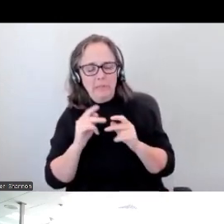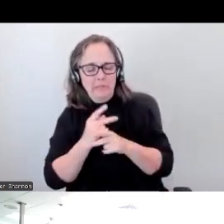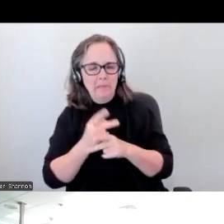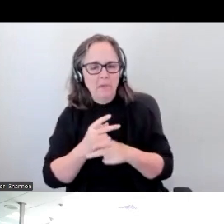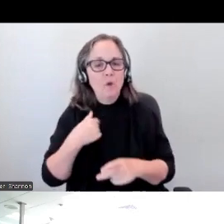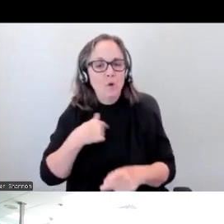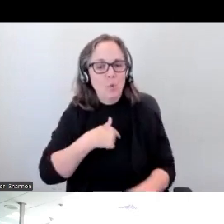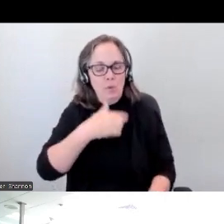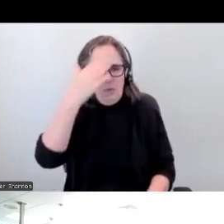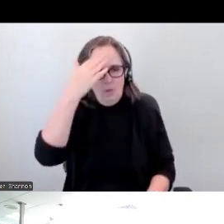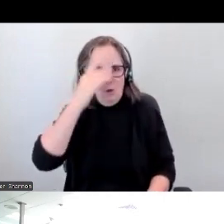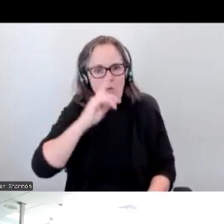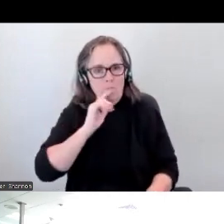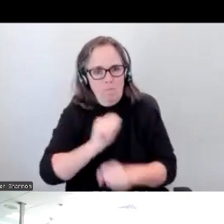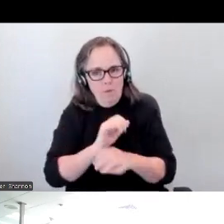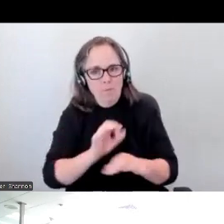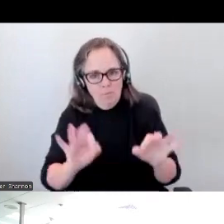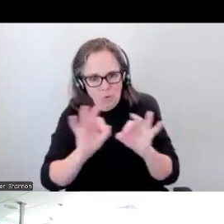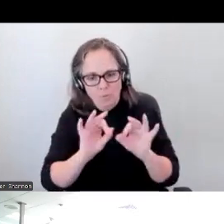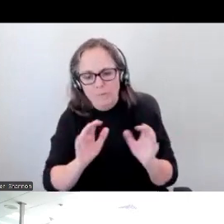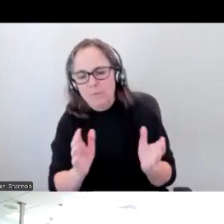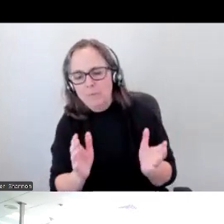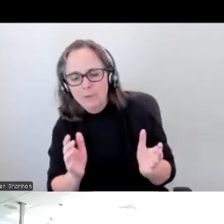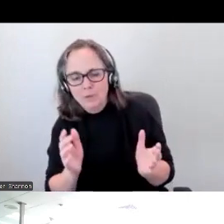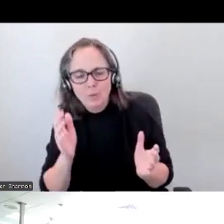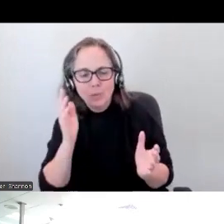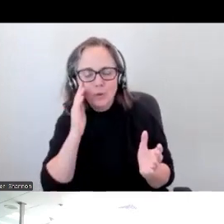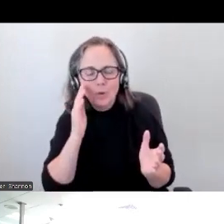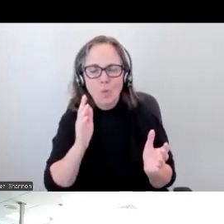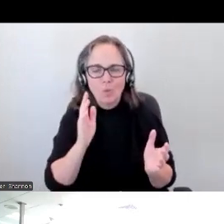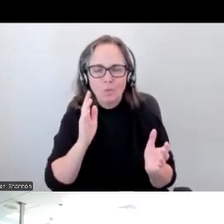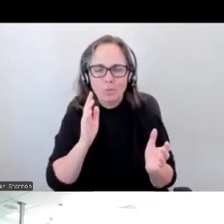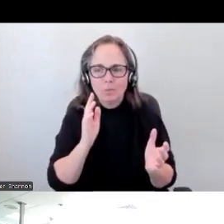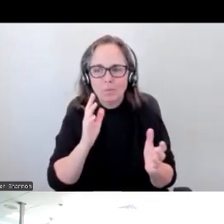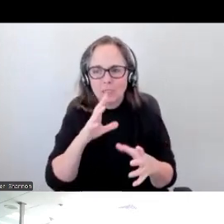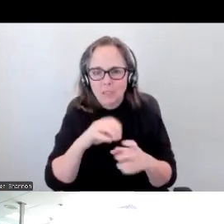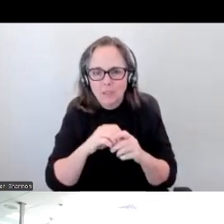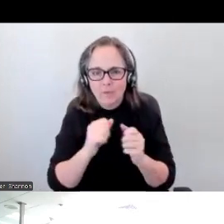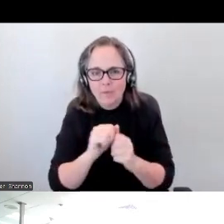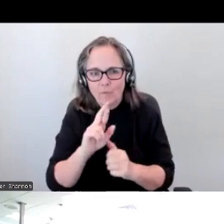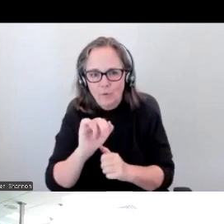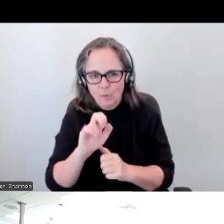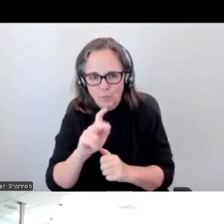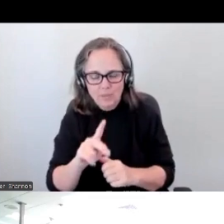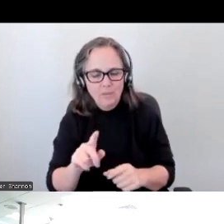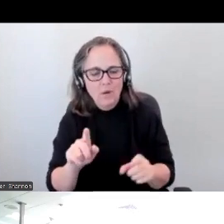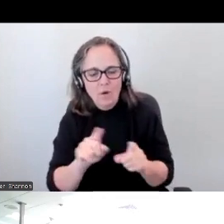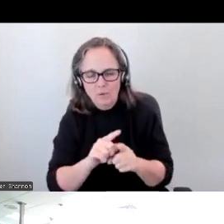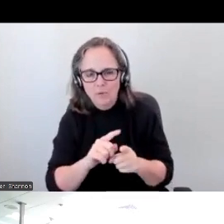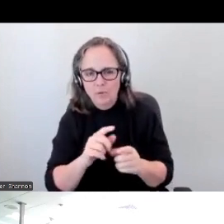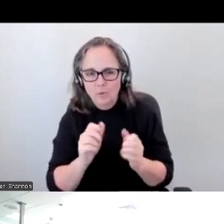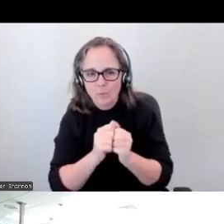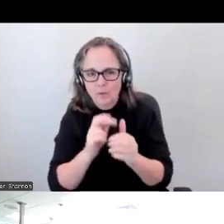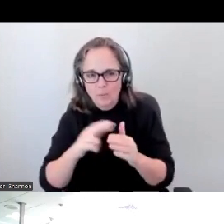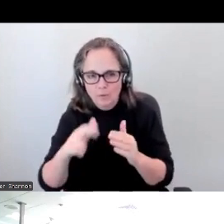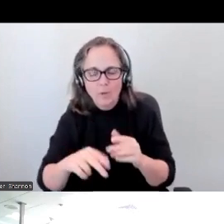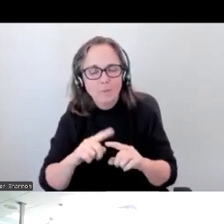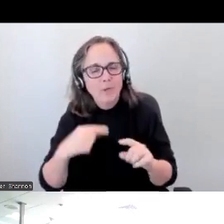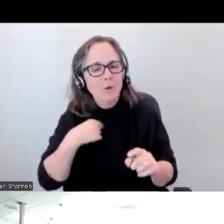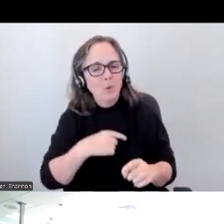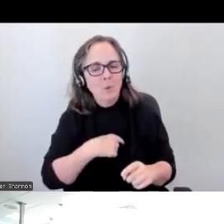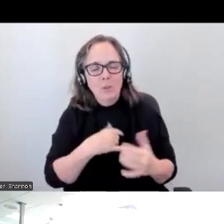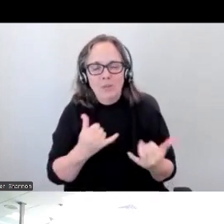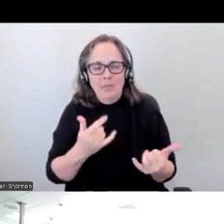know it's super important. We know it probably plays a huge role in terms of risk and also outcome, but we simply are not at a